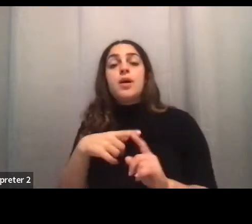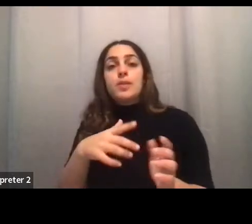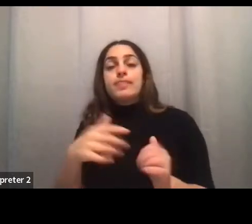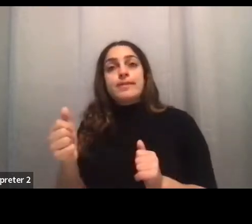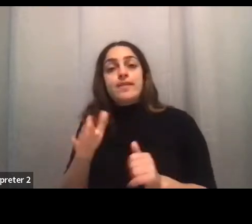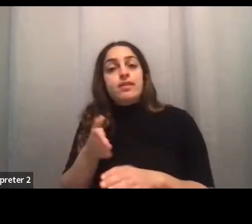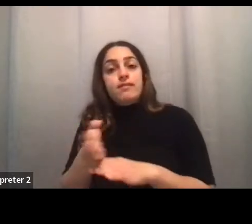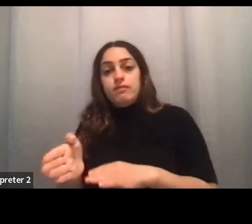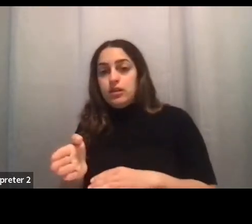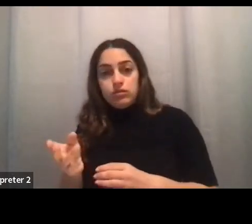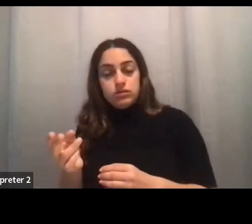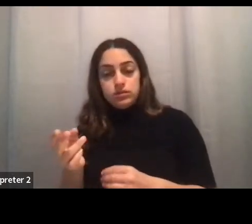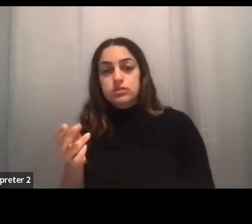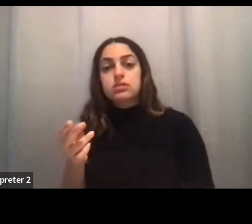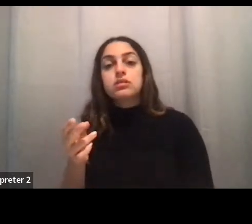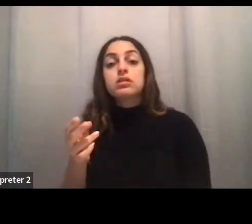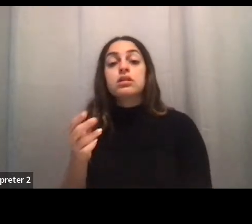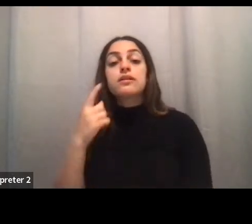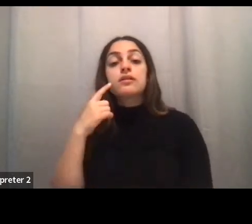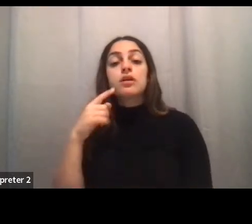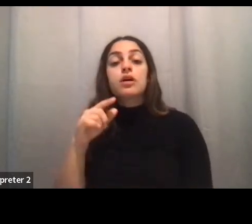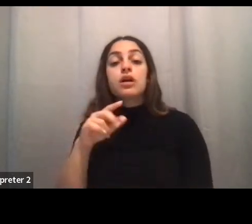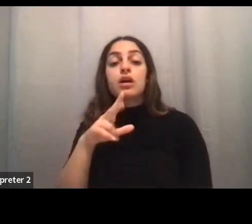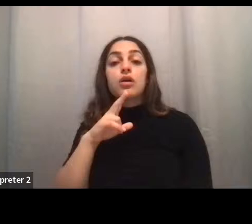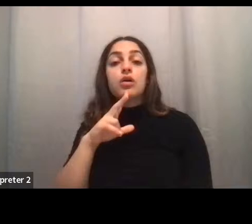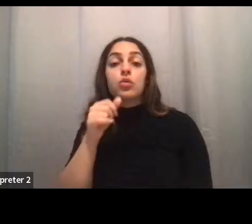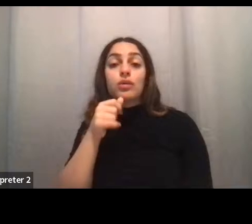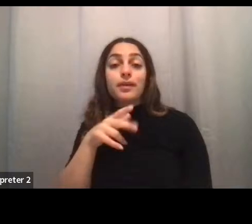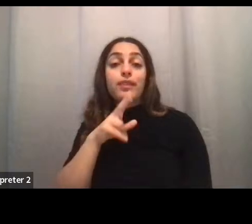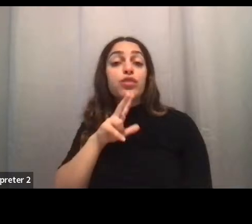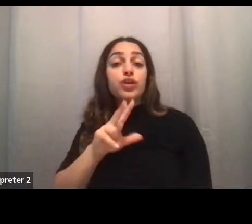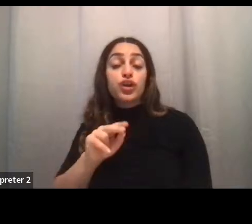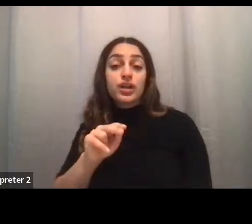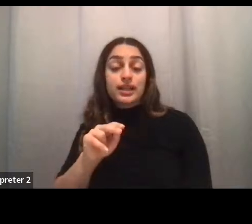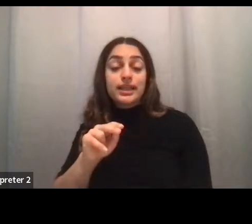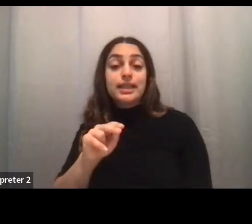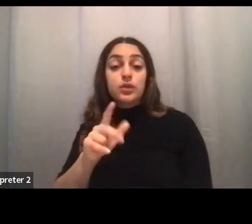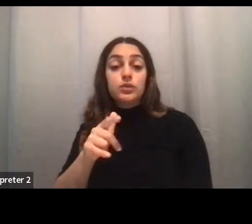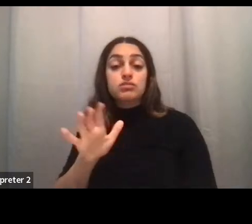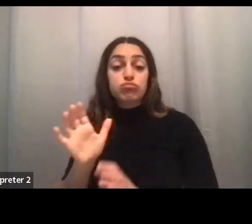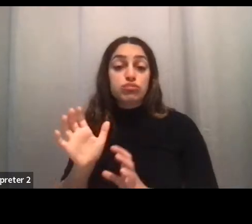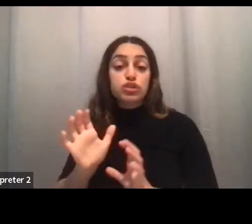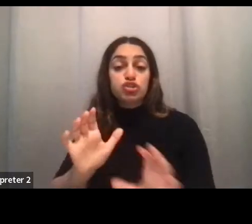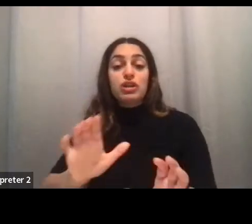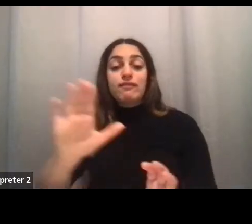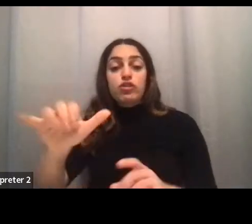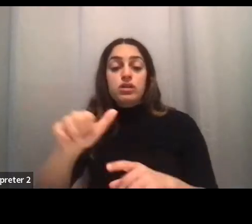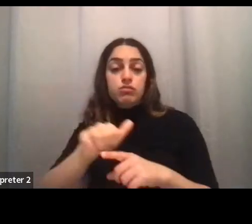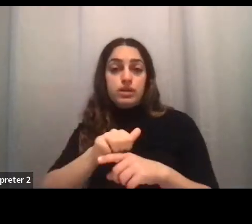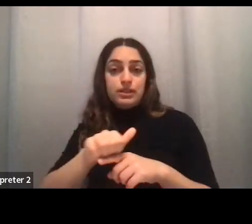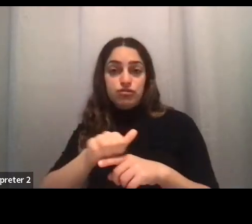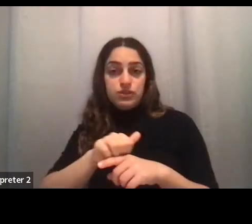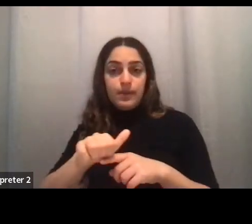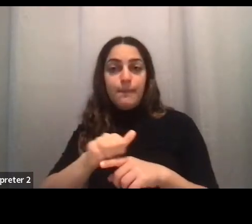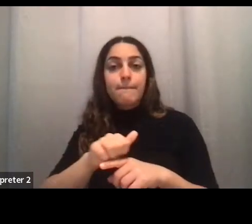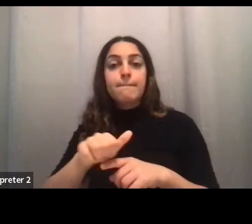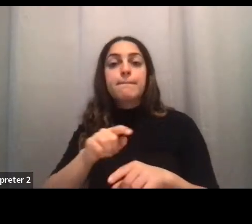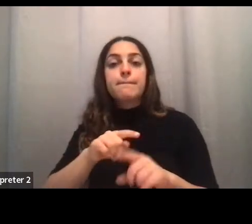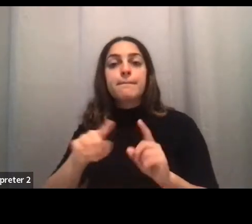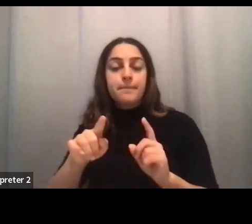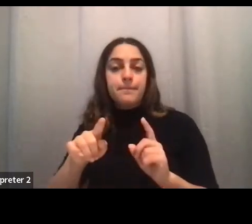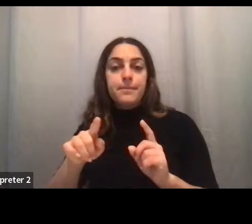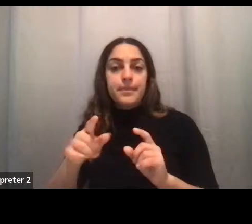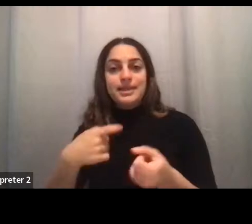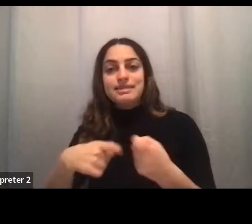together for a 30 year old woman pushed out of her union trade apprenticeship and instead taking a job as a